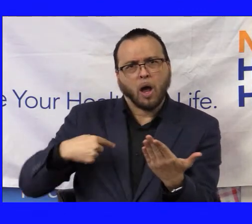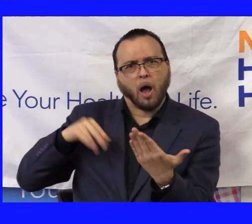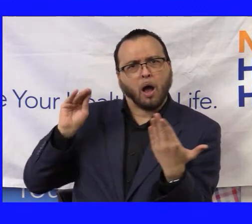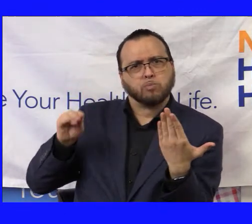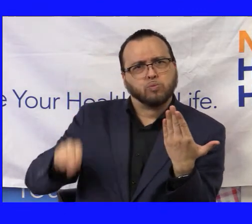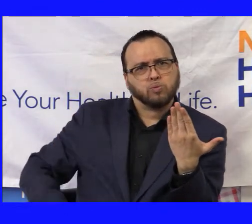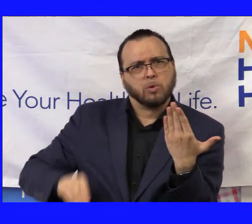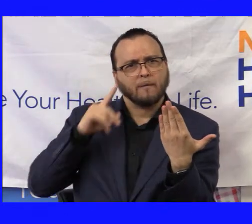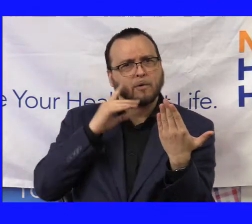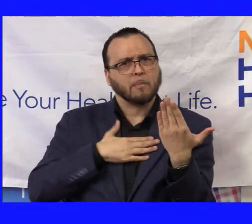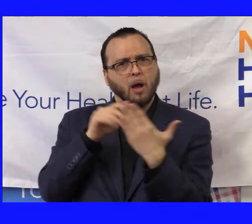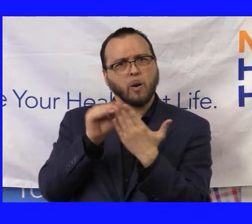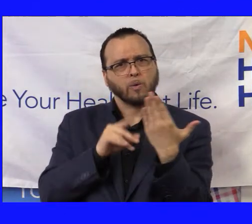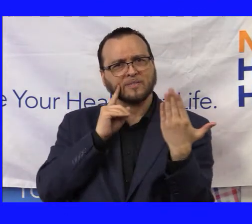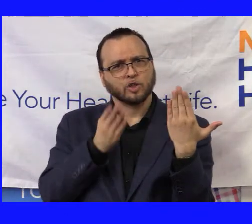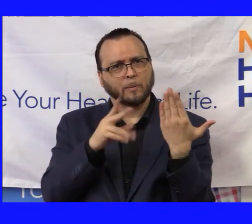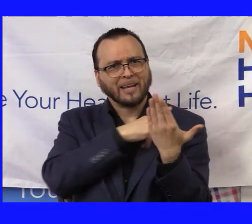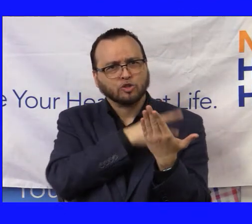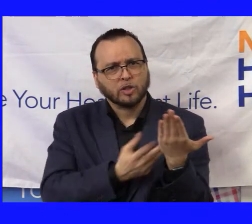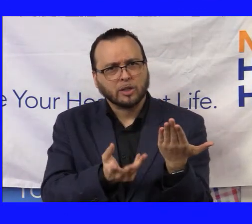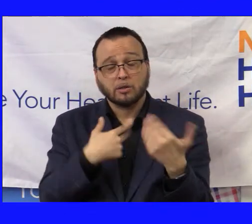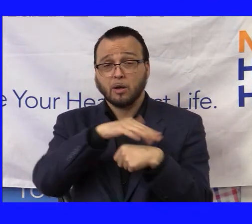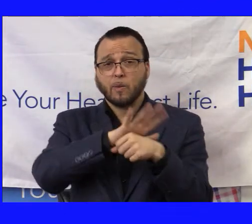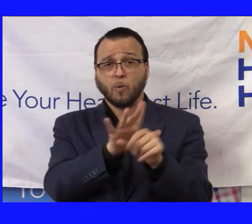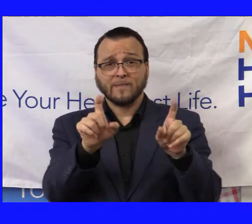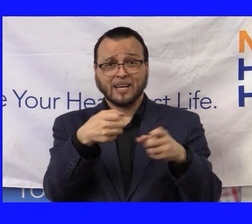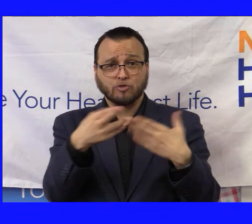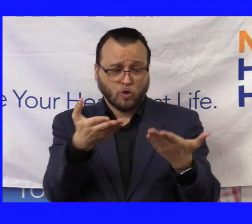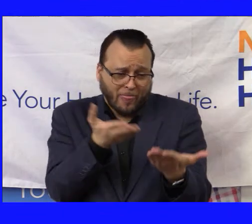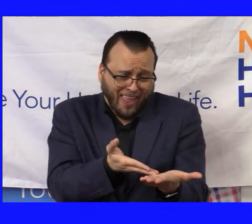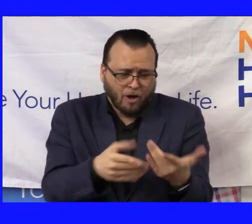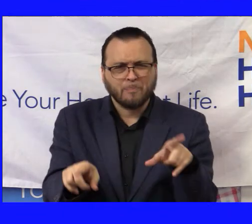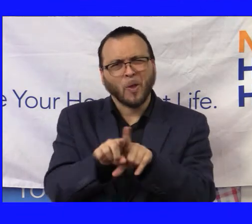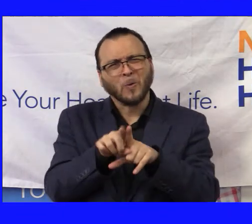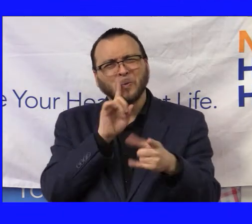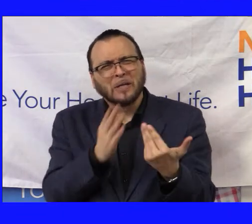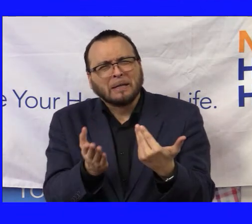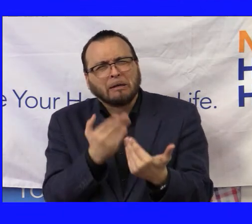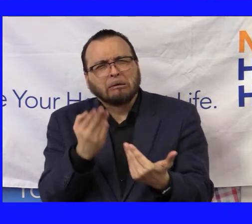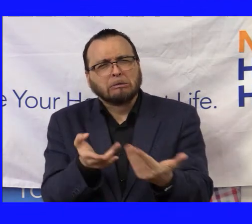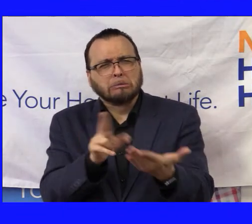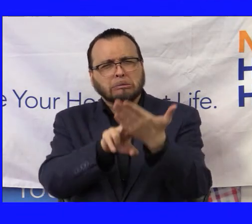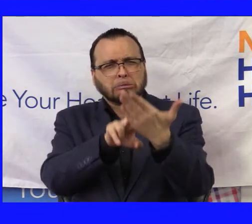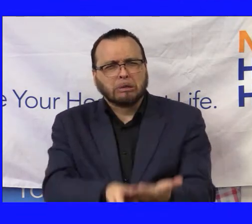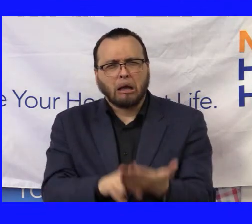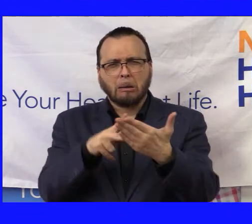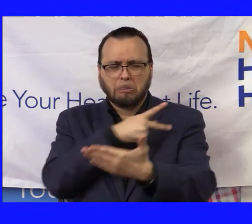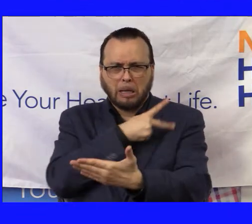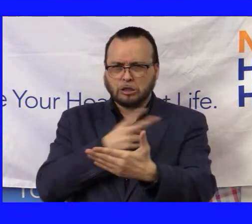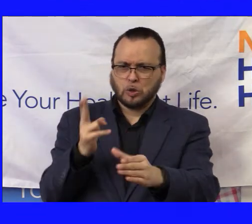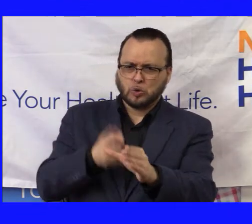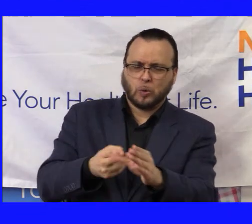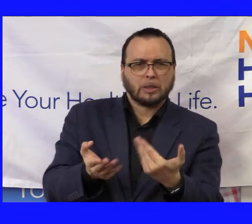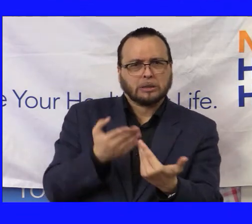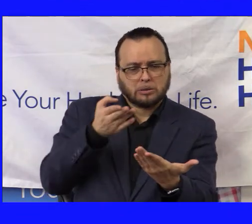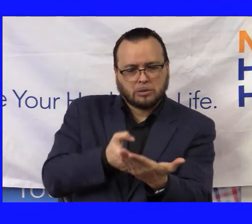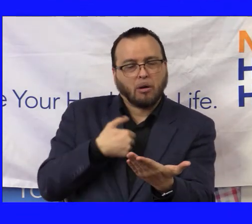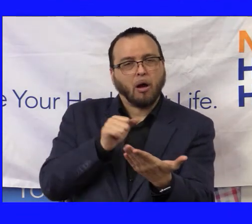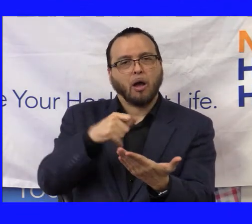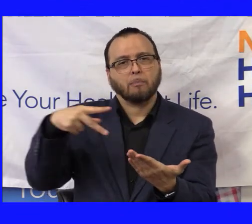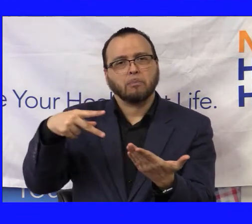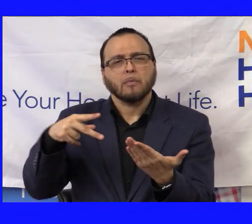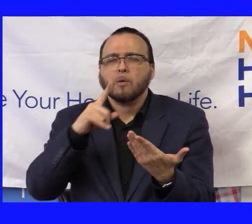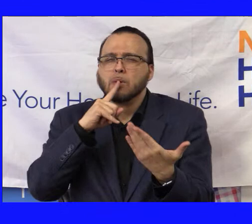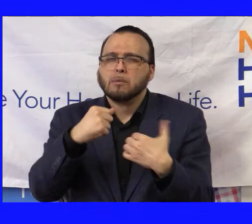wrote for the patient. You get your COVID test results there, and we've also made it a lot easier to sign our patients up. So we tried to make it both useful